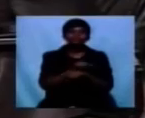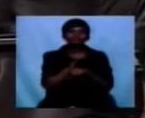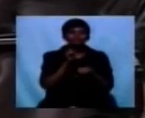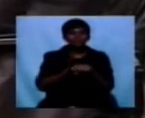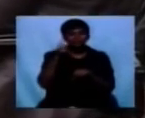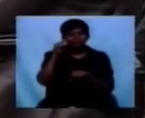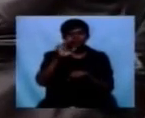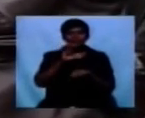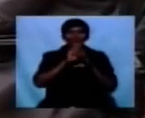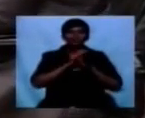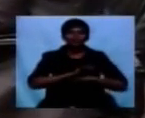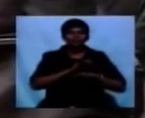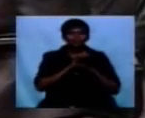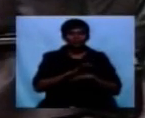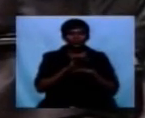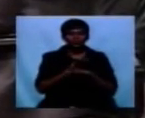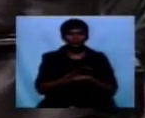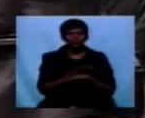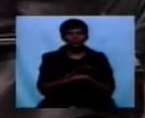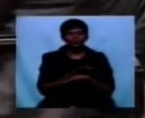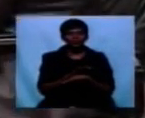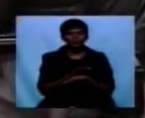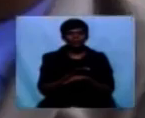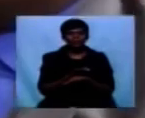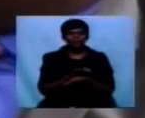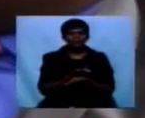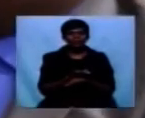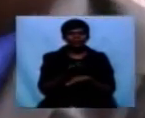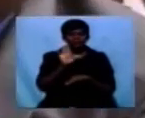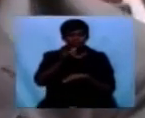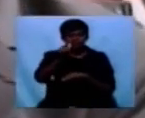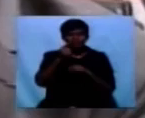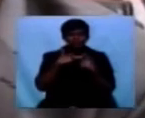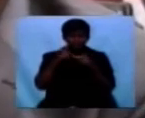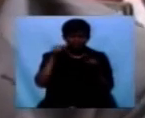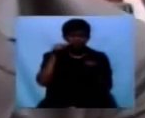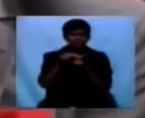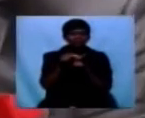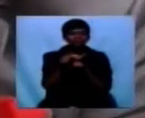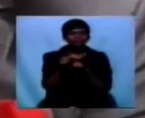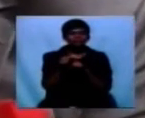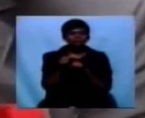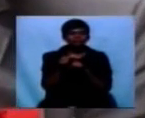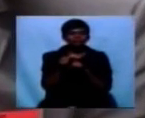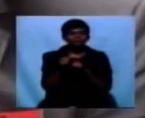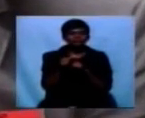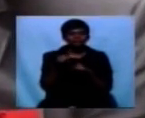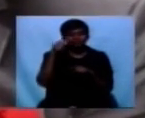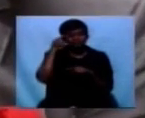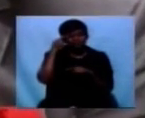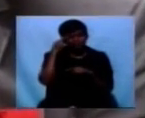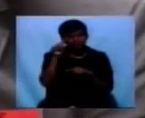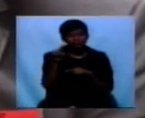settle. Of course, we hit the ground. You have a target? We have hit the ground running, and for the sake